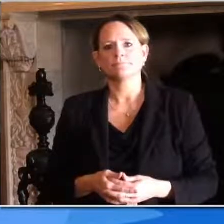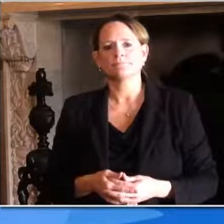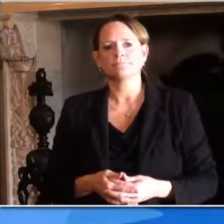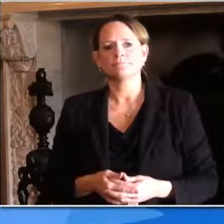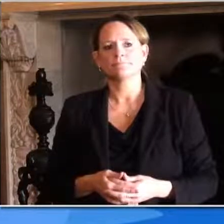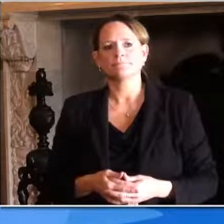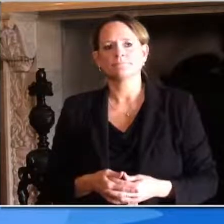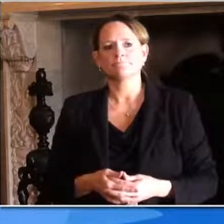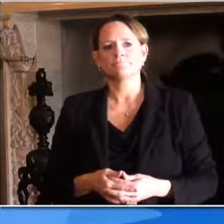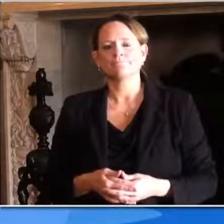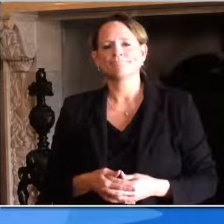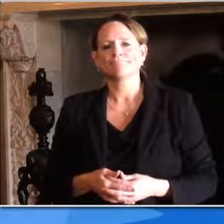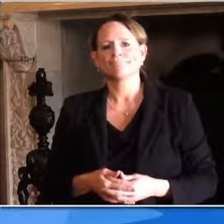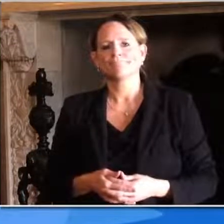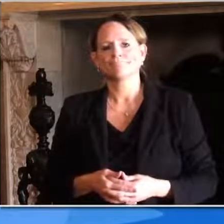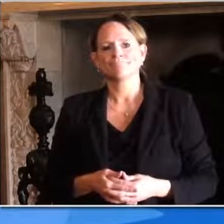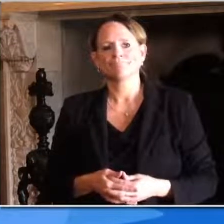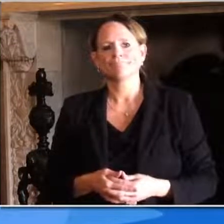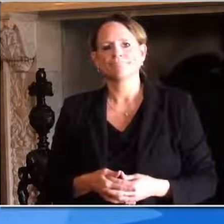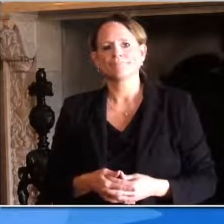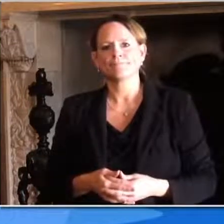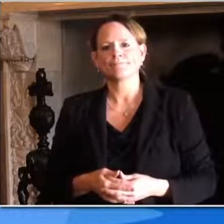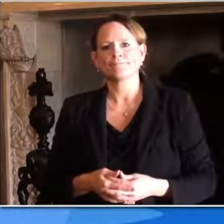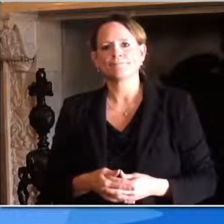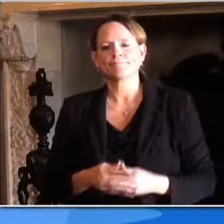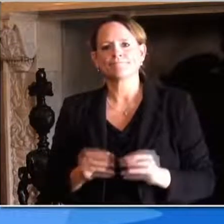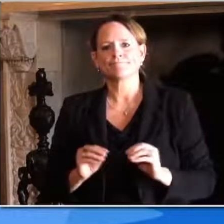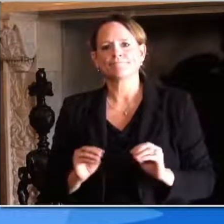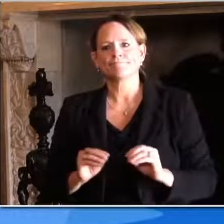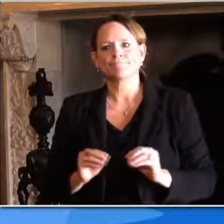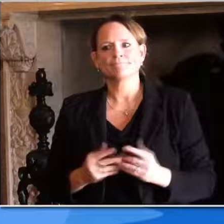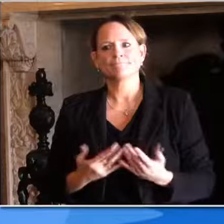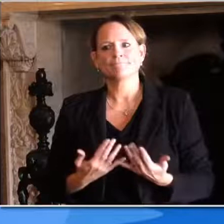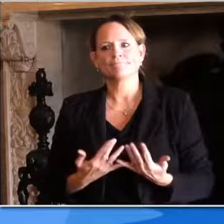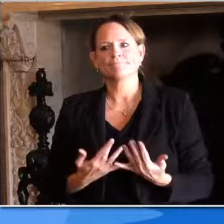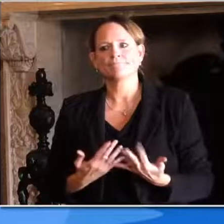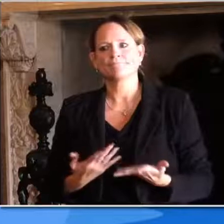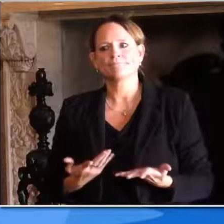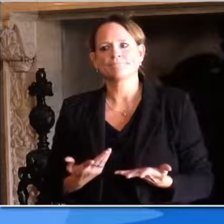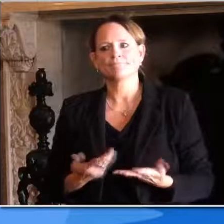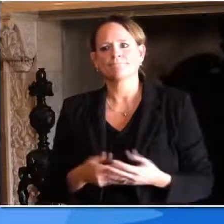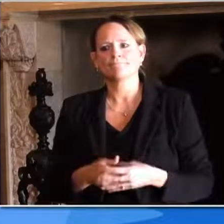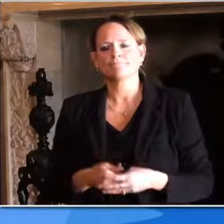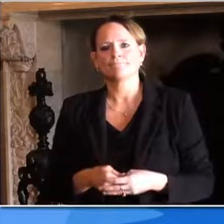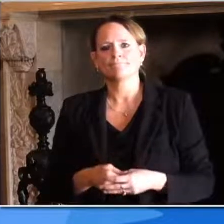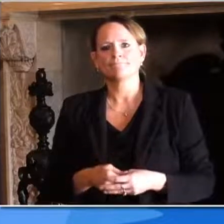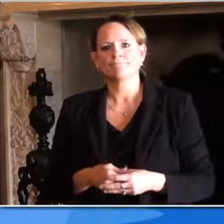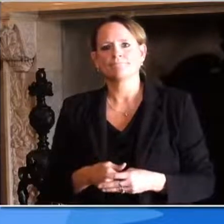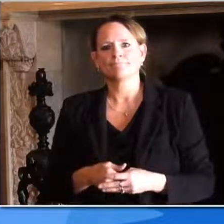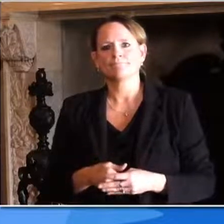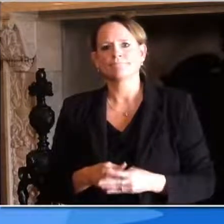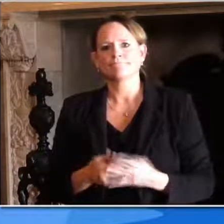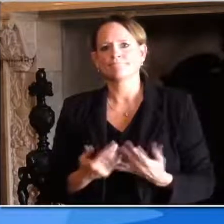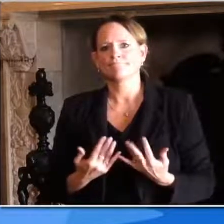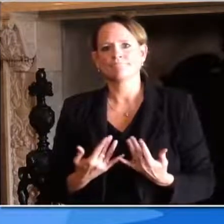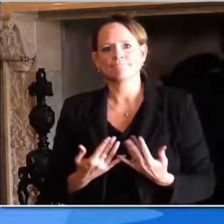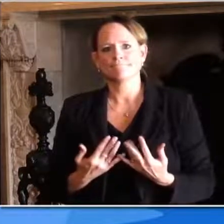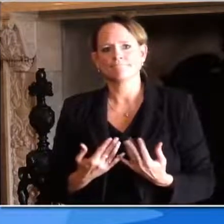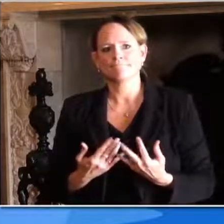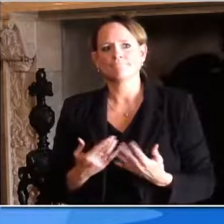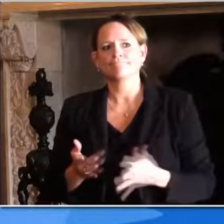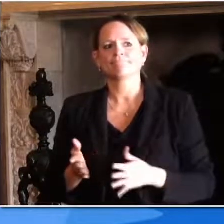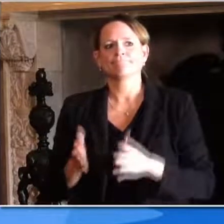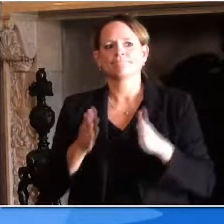WBAY-TV in Green Bay. Okay, moving on then to